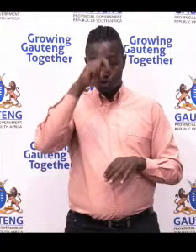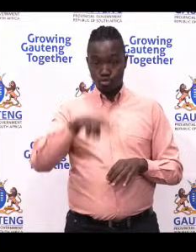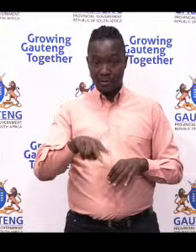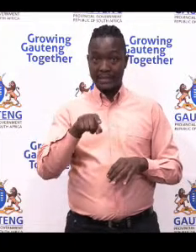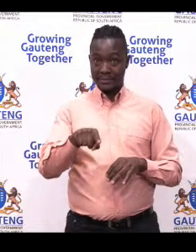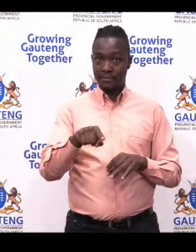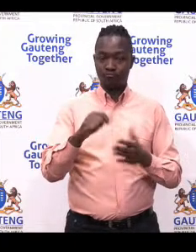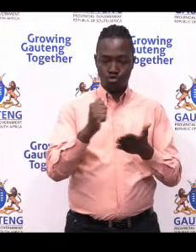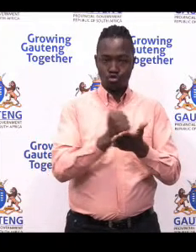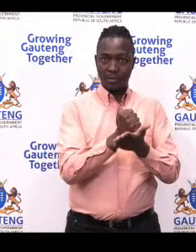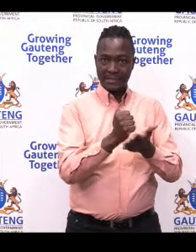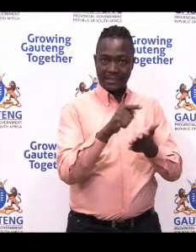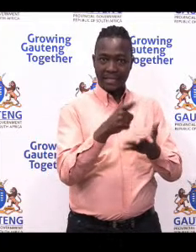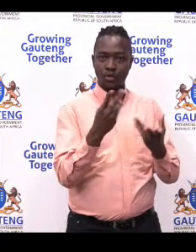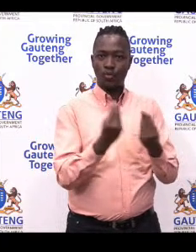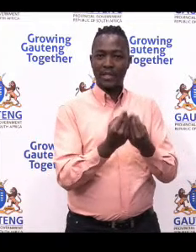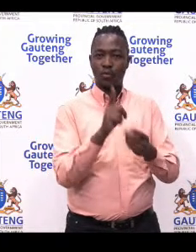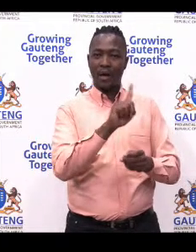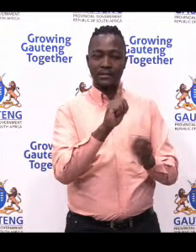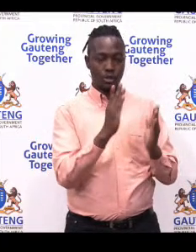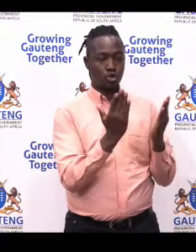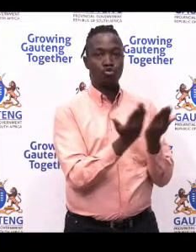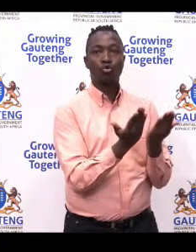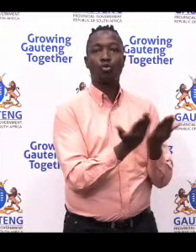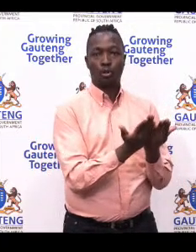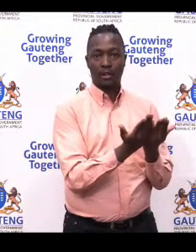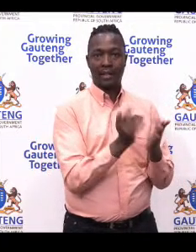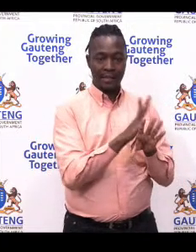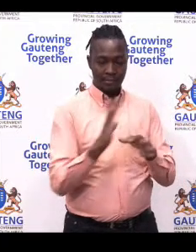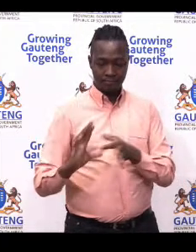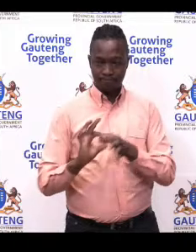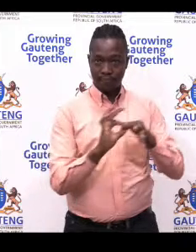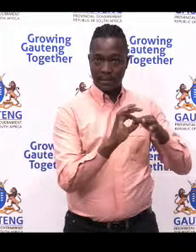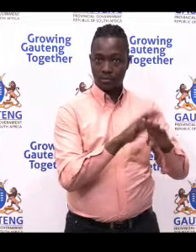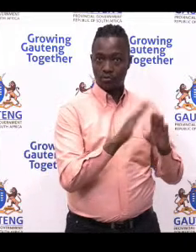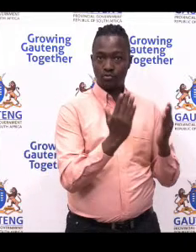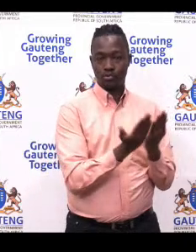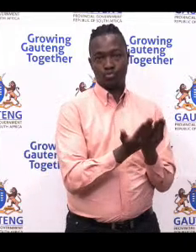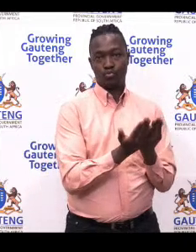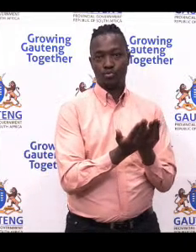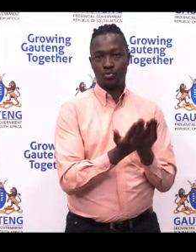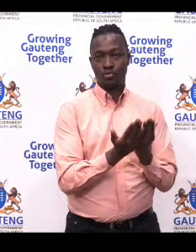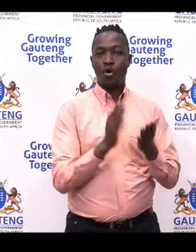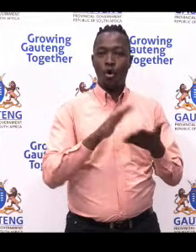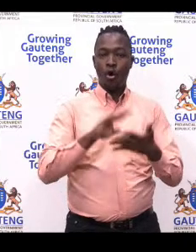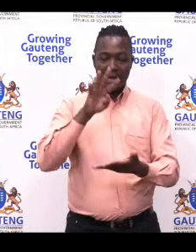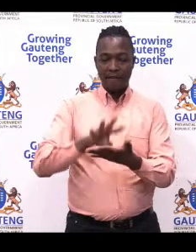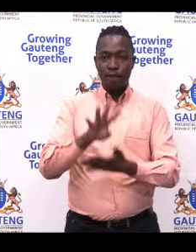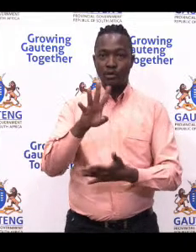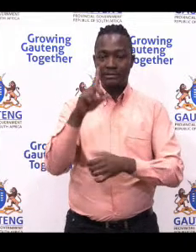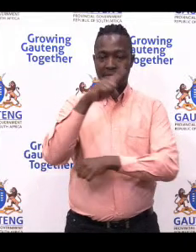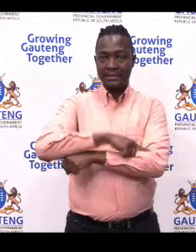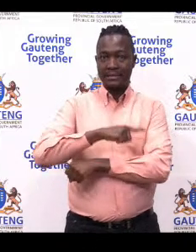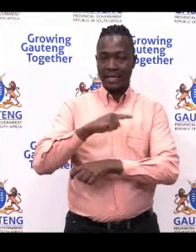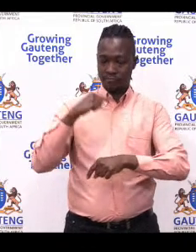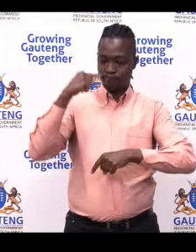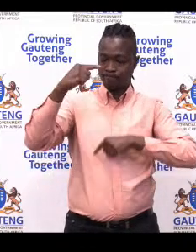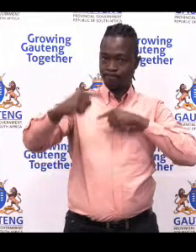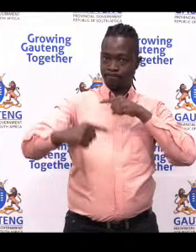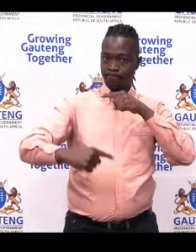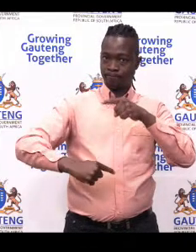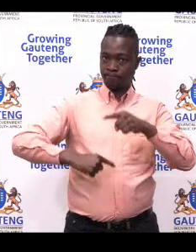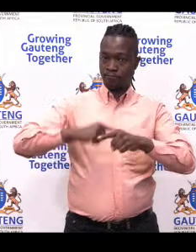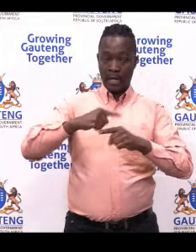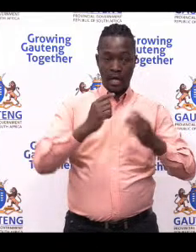the register of a school and they are linked to a school. And on a 14-day cycle, a